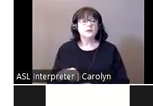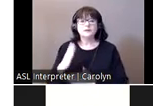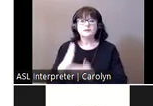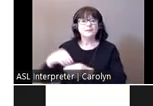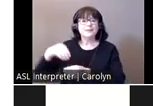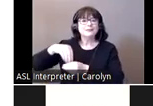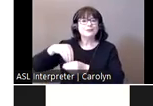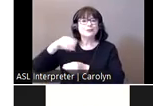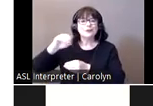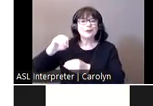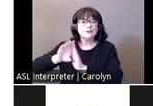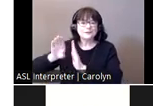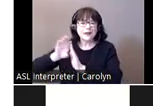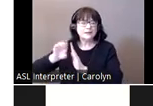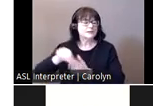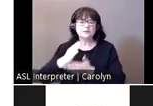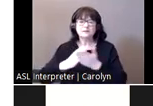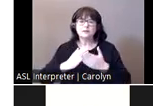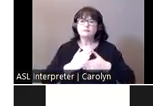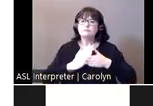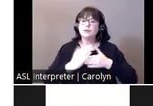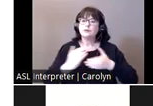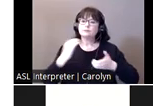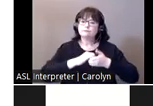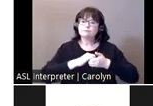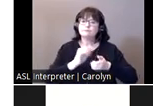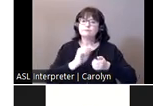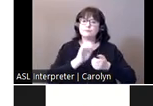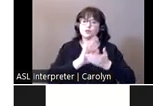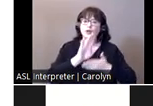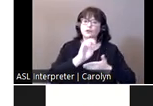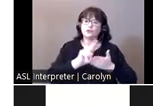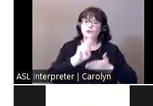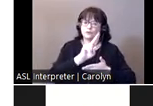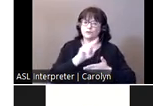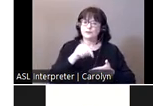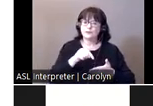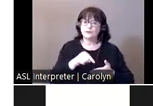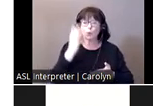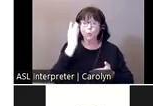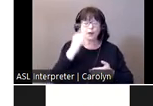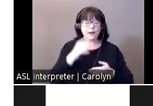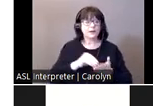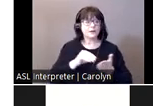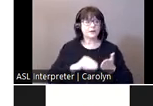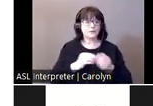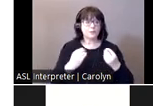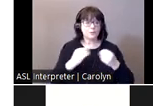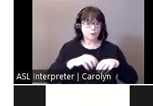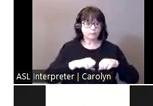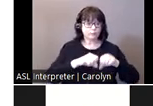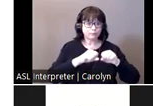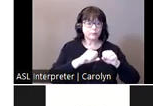universities because that tends to give them broader applicability and perhaps broader enrollment. And of course, the